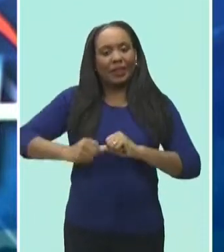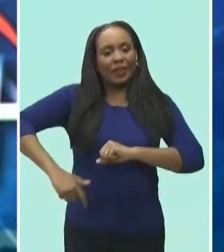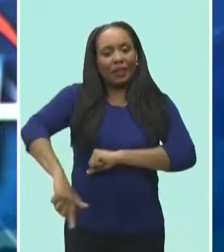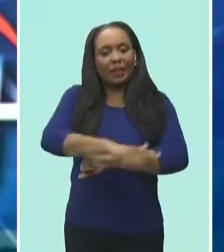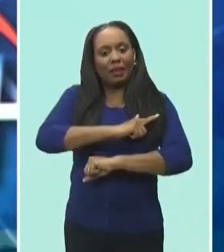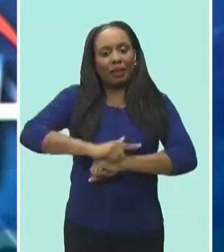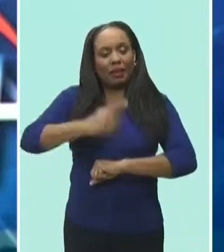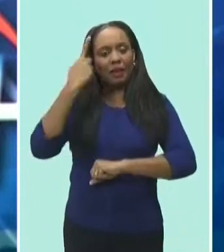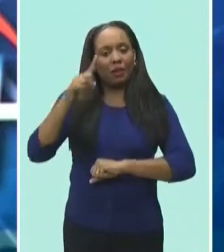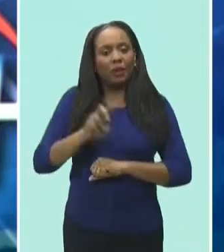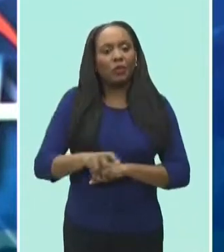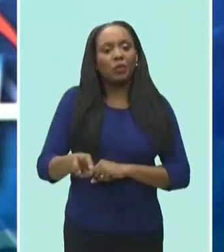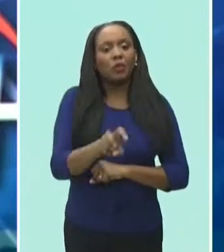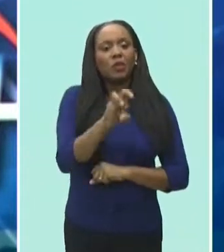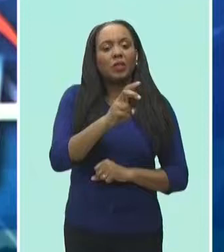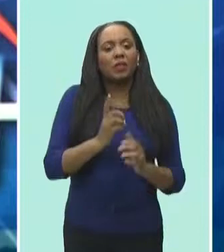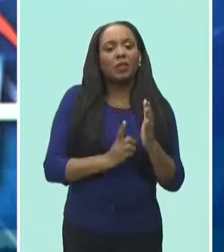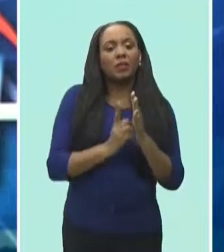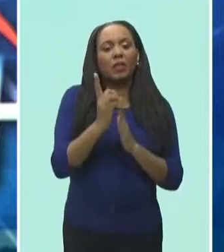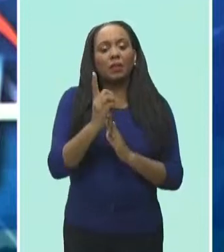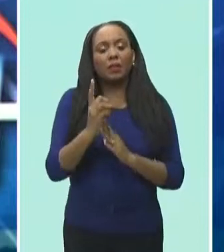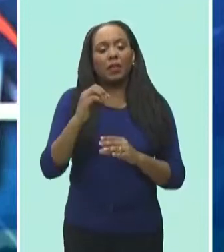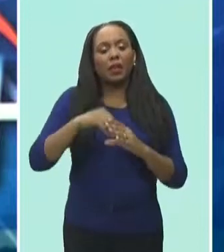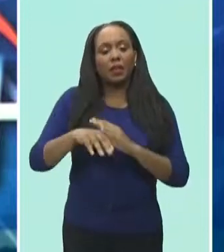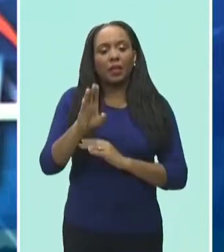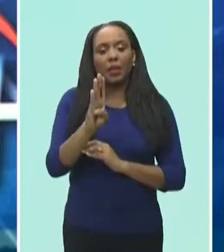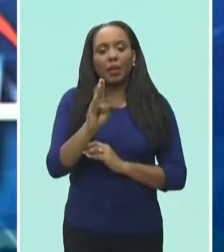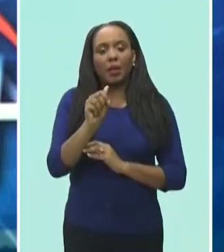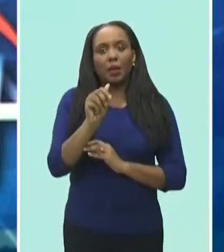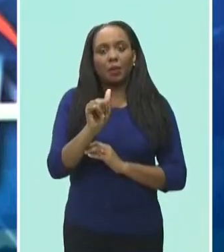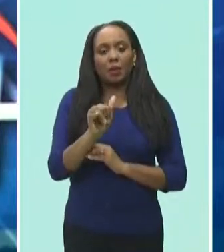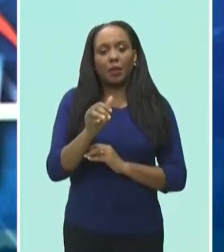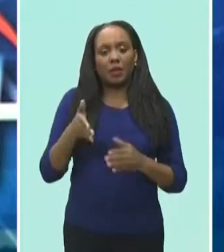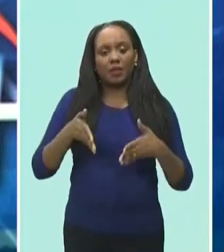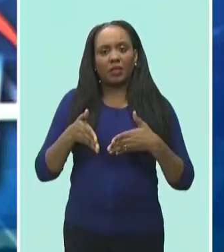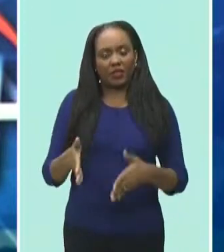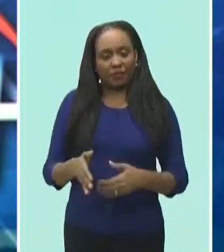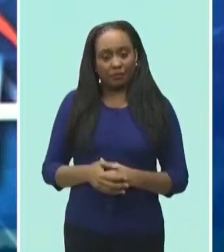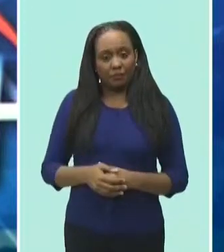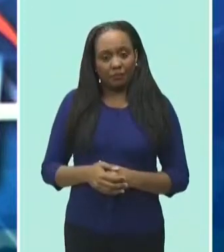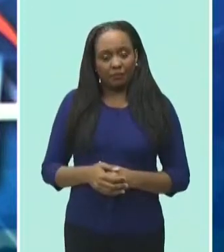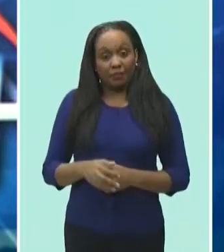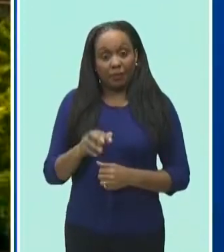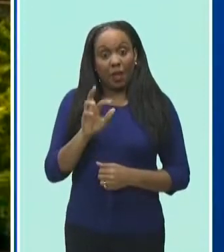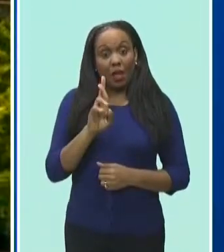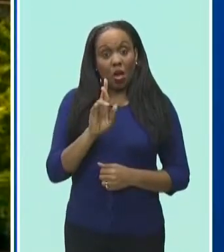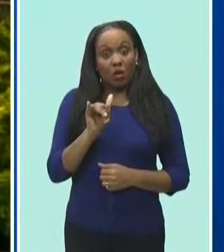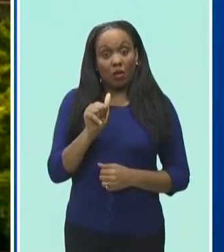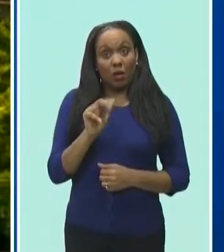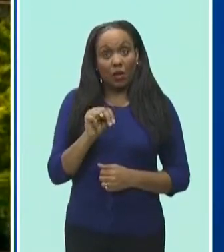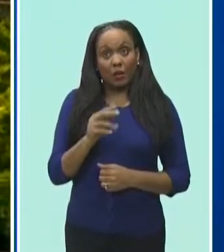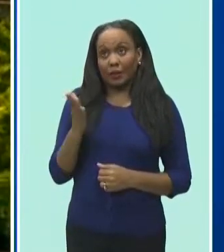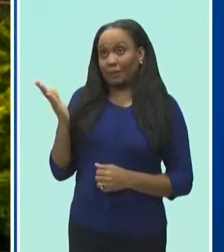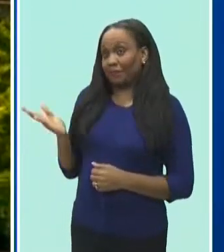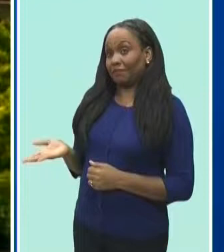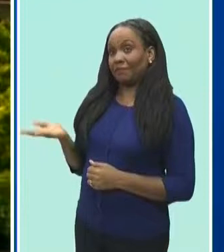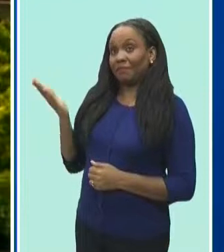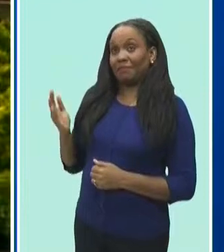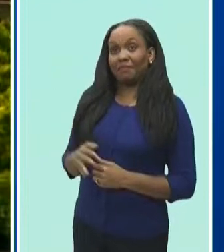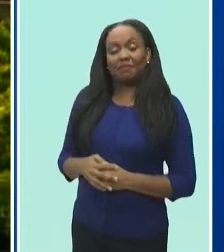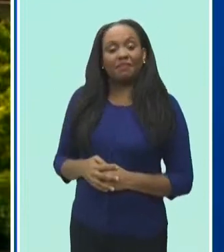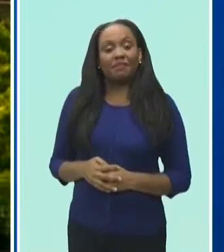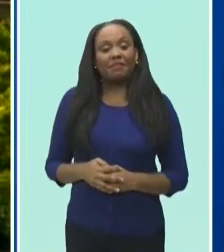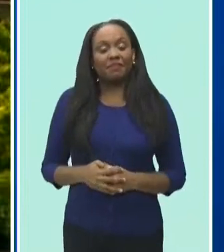tourism development projects at Bay Street, the city. Our Ryan Broom has been following today's debate and joins us now with more. Good evening to you,